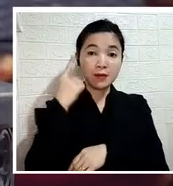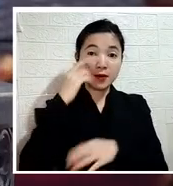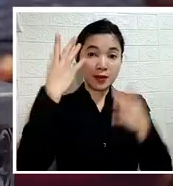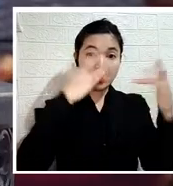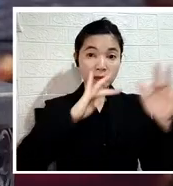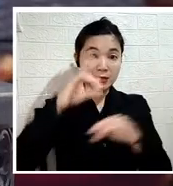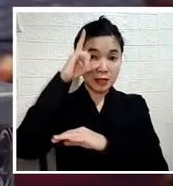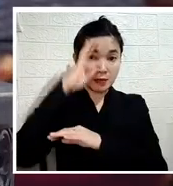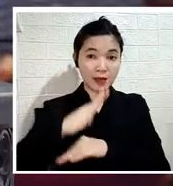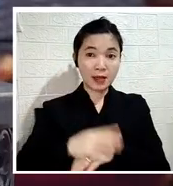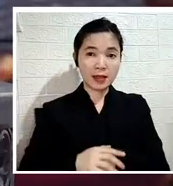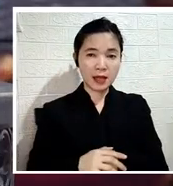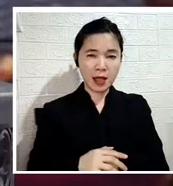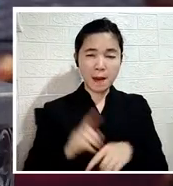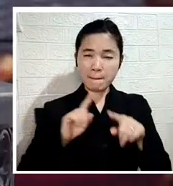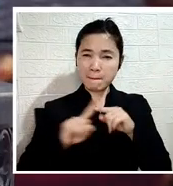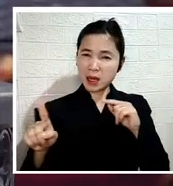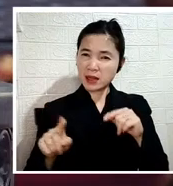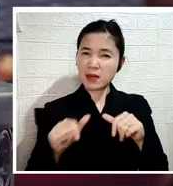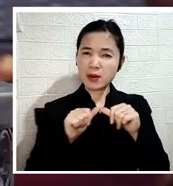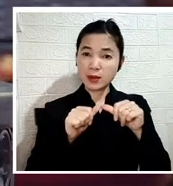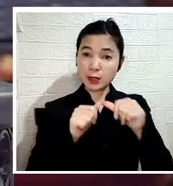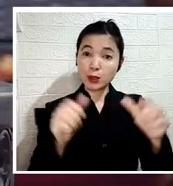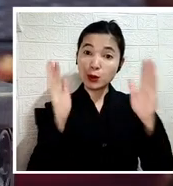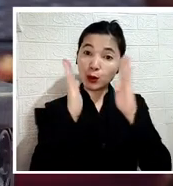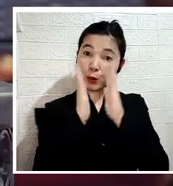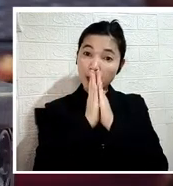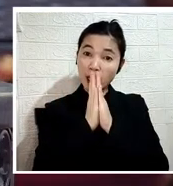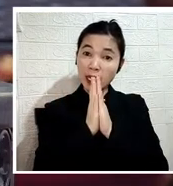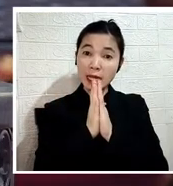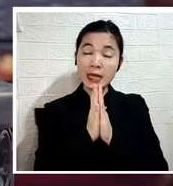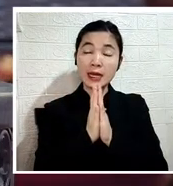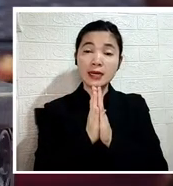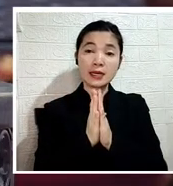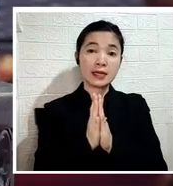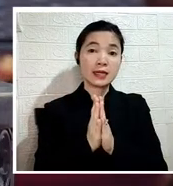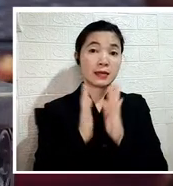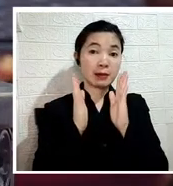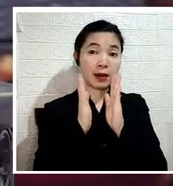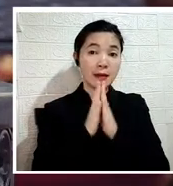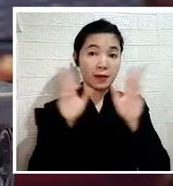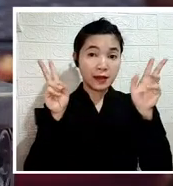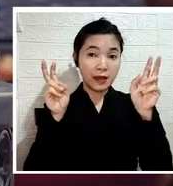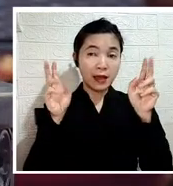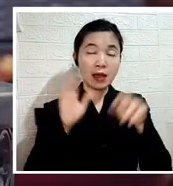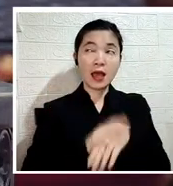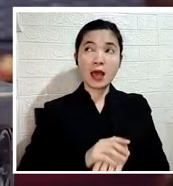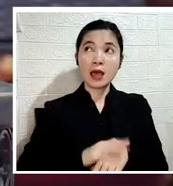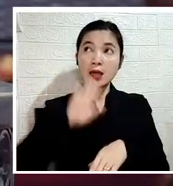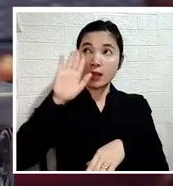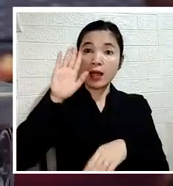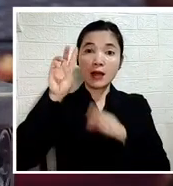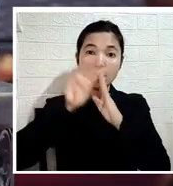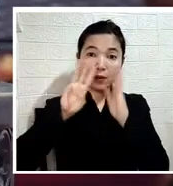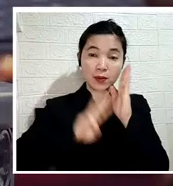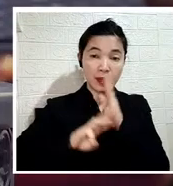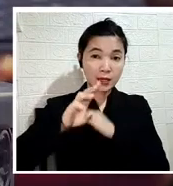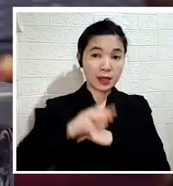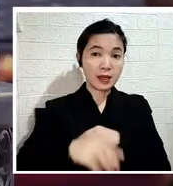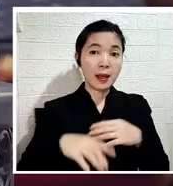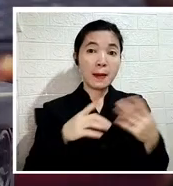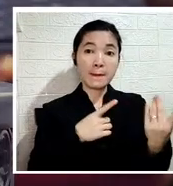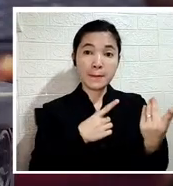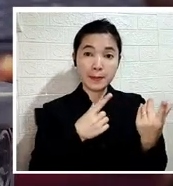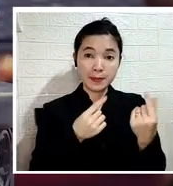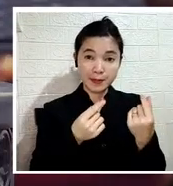this short prayer. Your will be done. Why? Because it should be